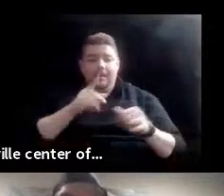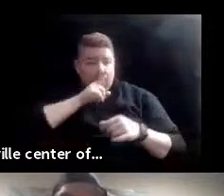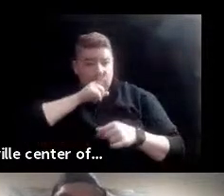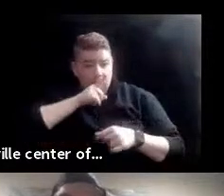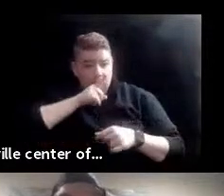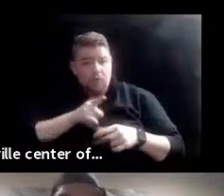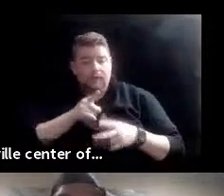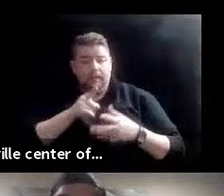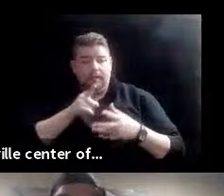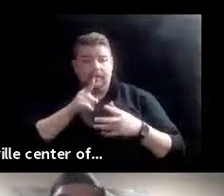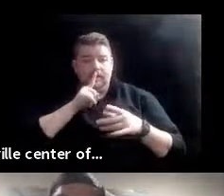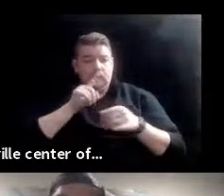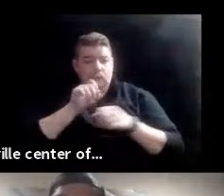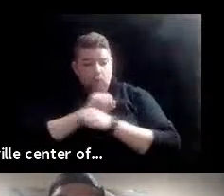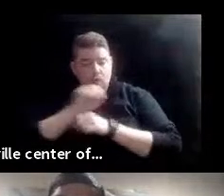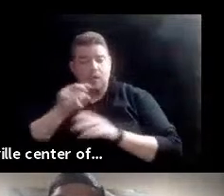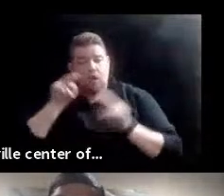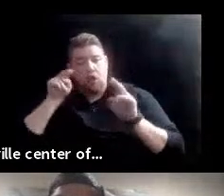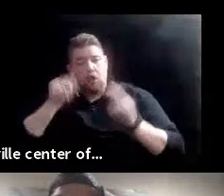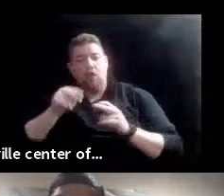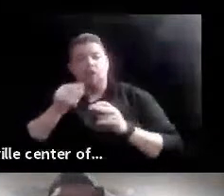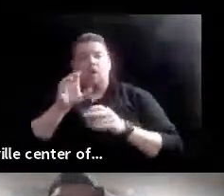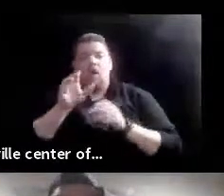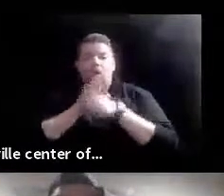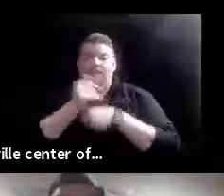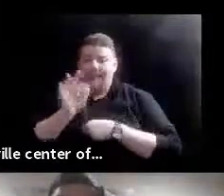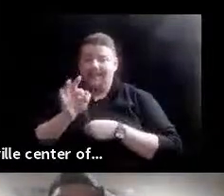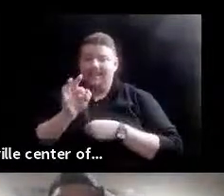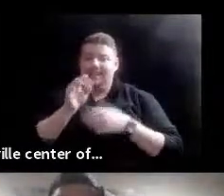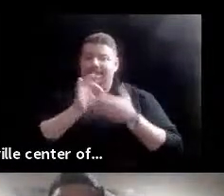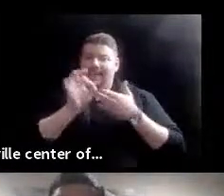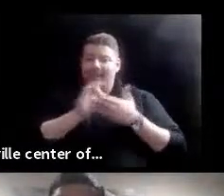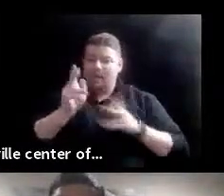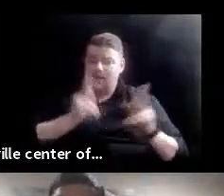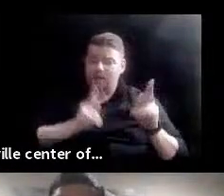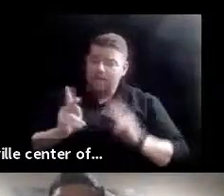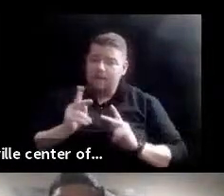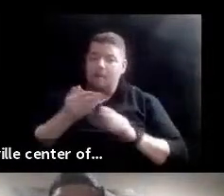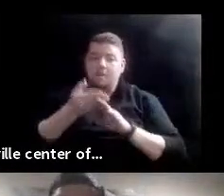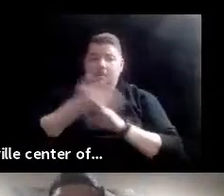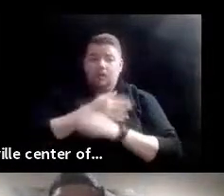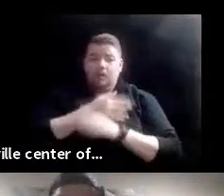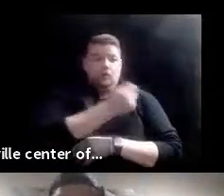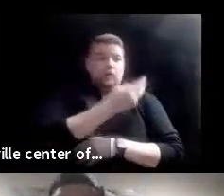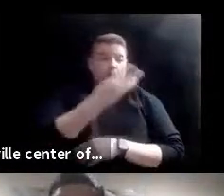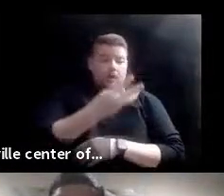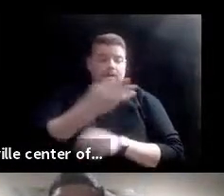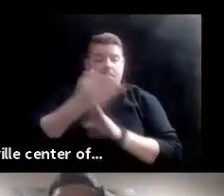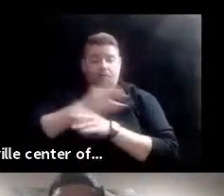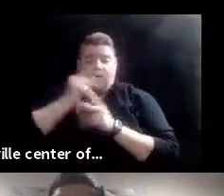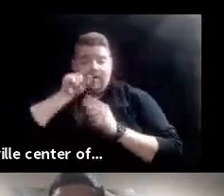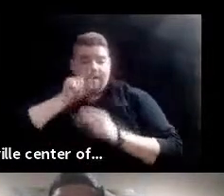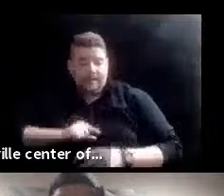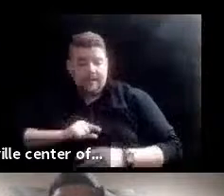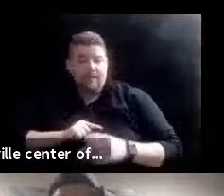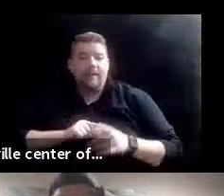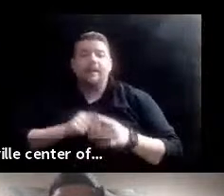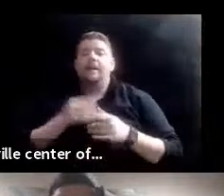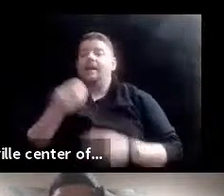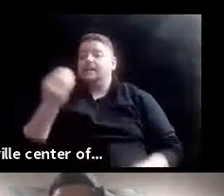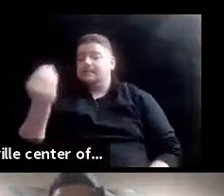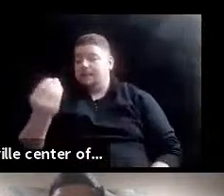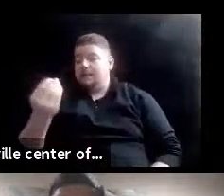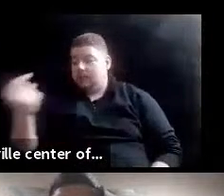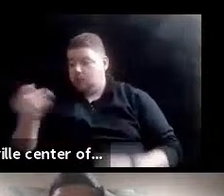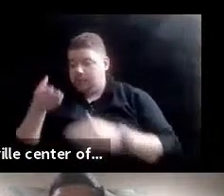look at what the COVID-19 census was on the Tuesday and Wednesday before Thanksgiving, and then what we've had on the Monday and